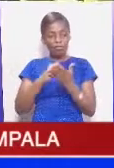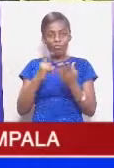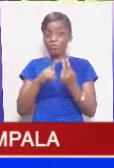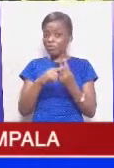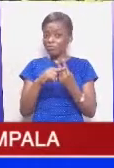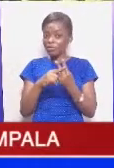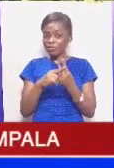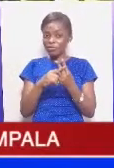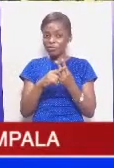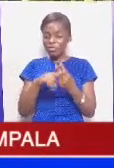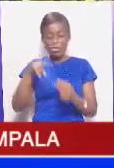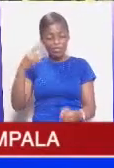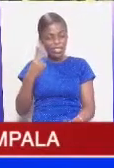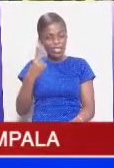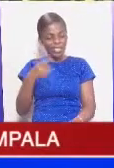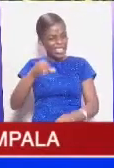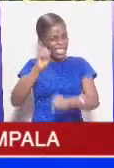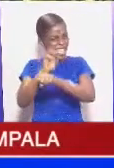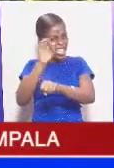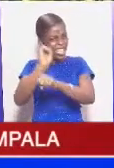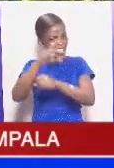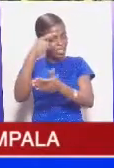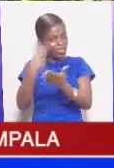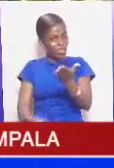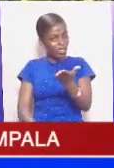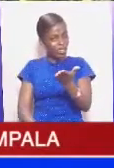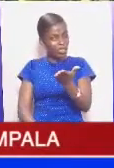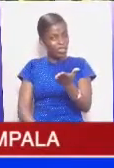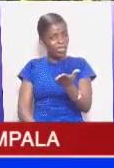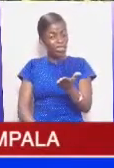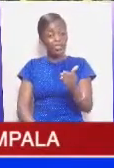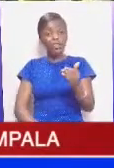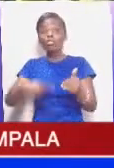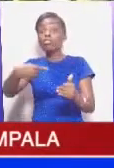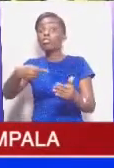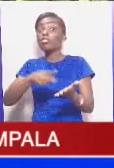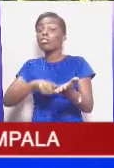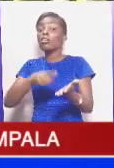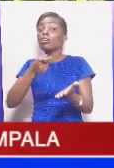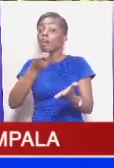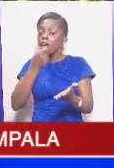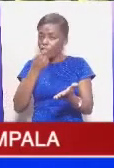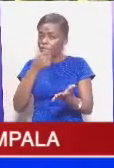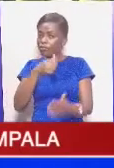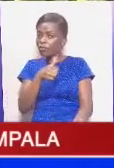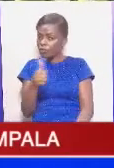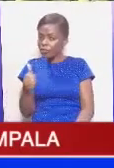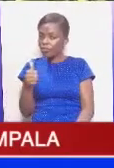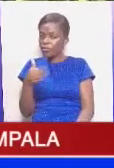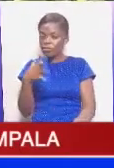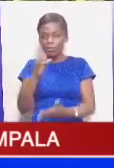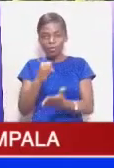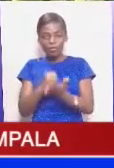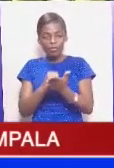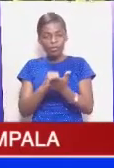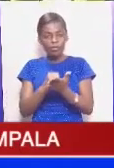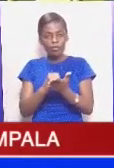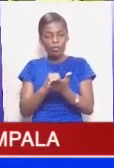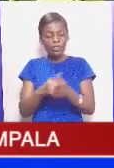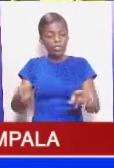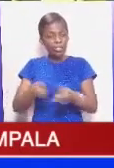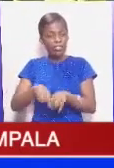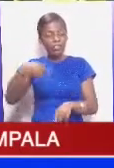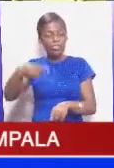nti kye tusooka okubakubiriza ddaladala kusigala ku ddagala mu mira eddagala nti kubanga nga bwe